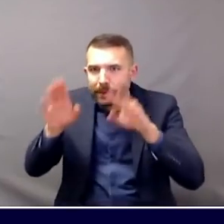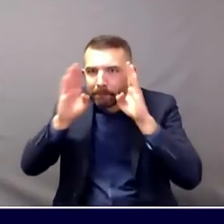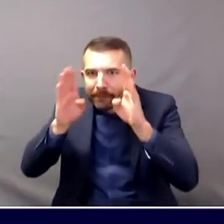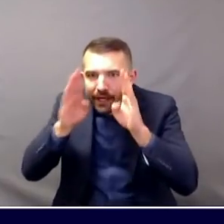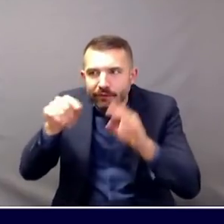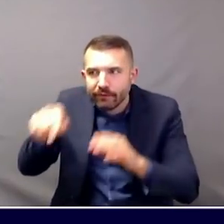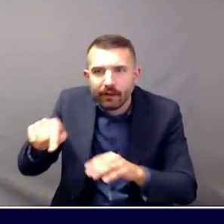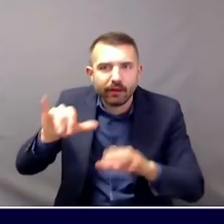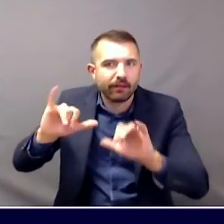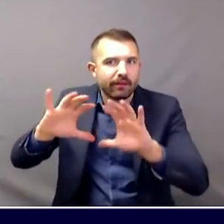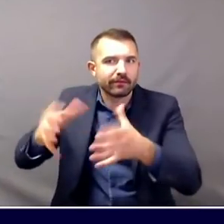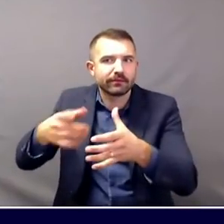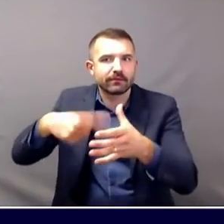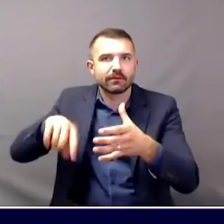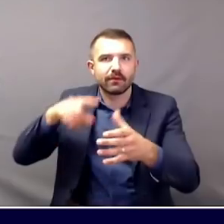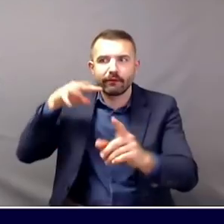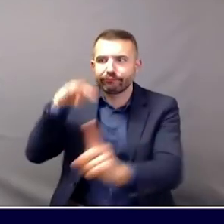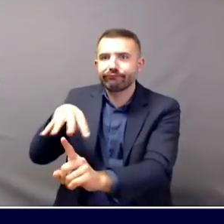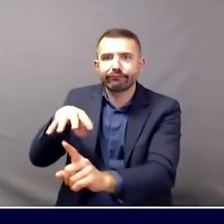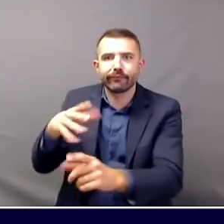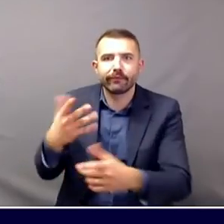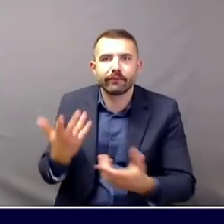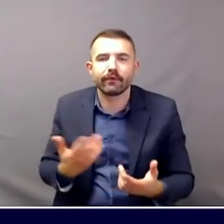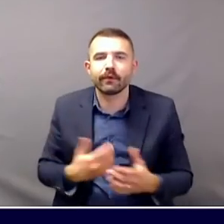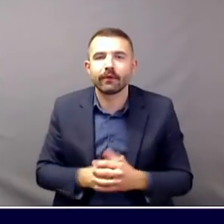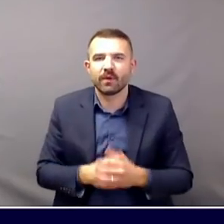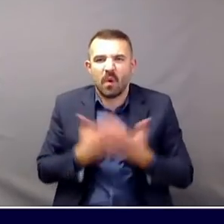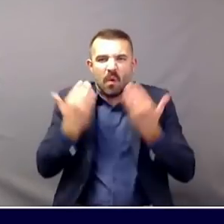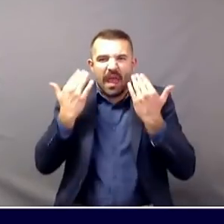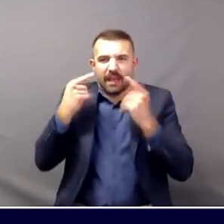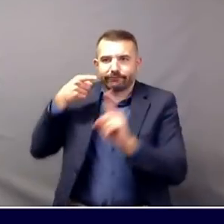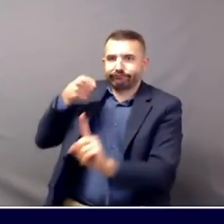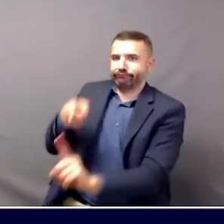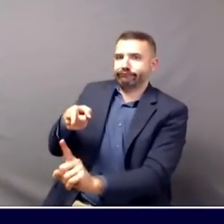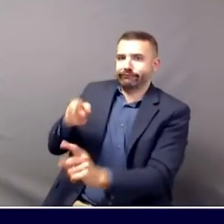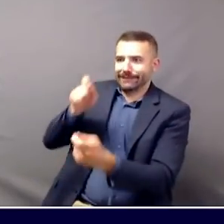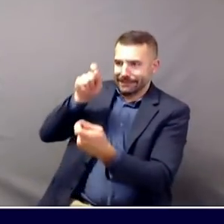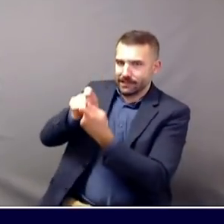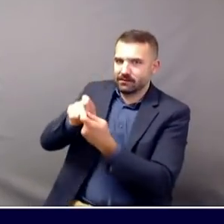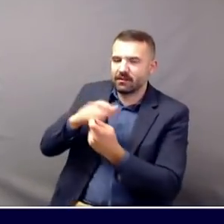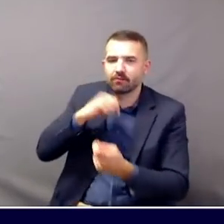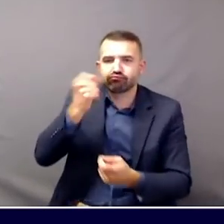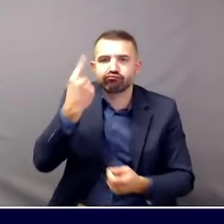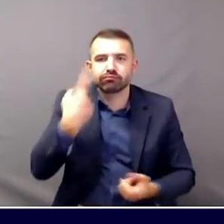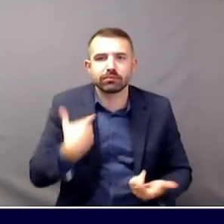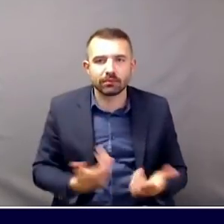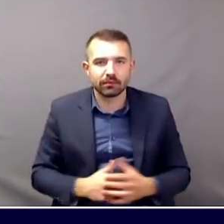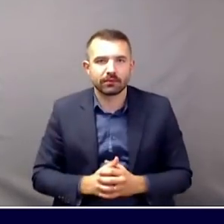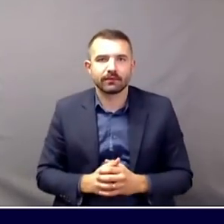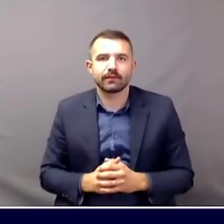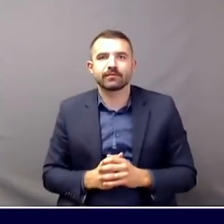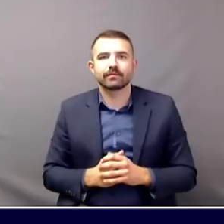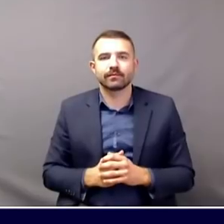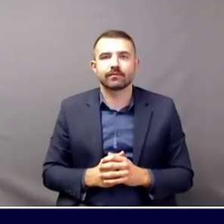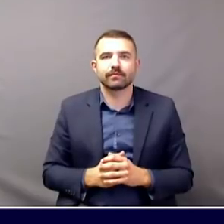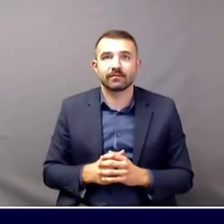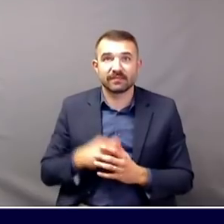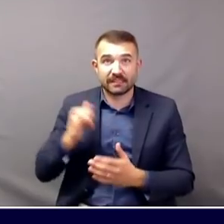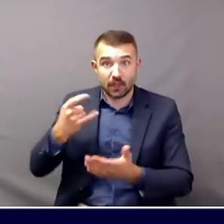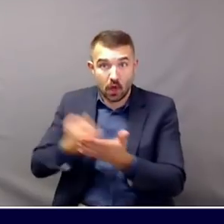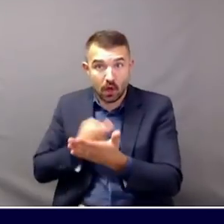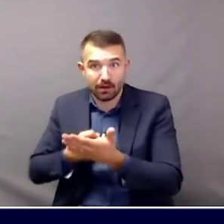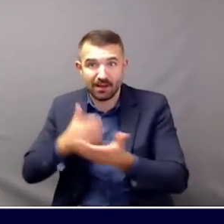that's being delayed. What's going on in the sport of hockey that differs from other